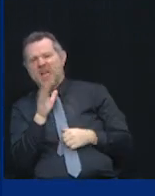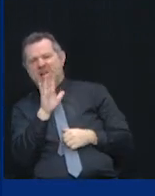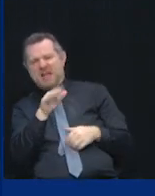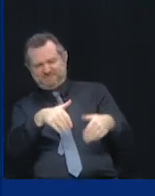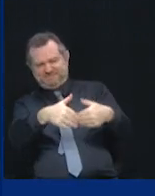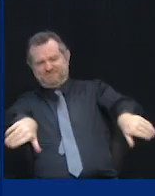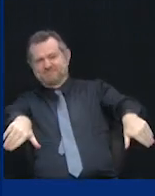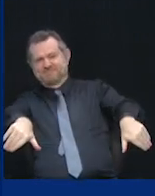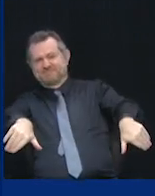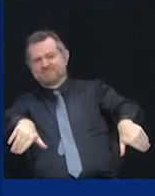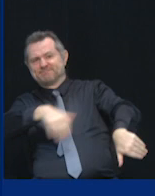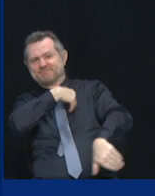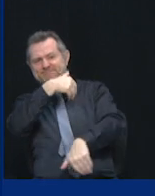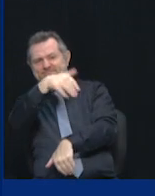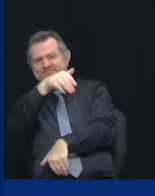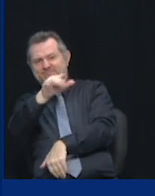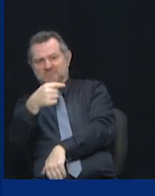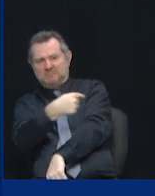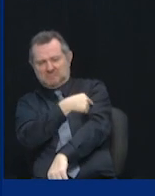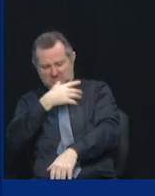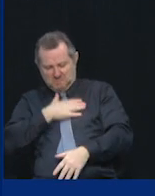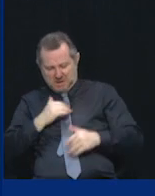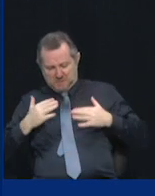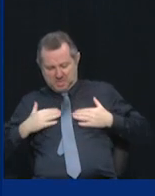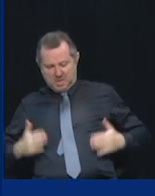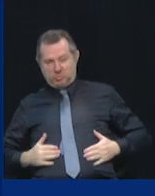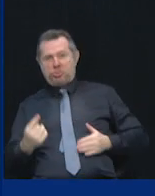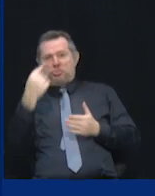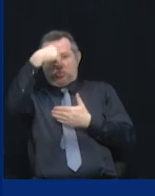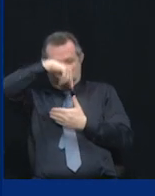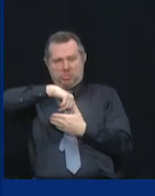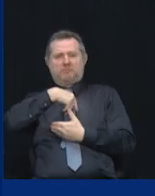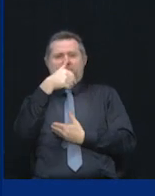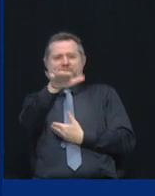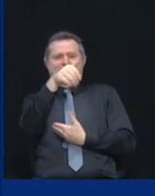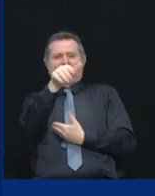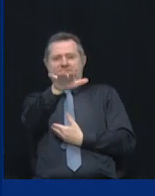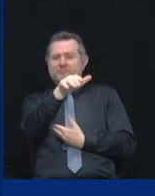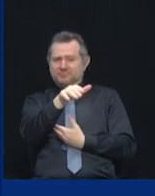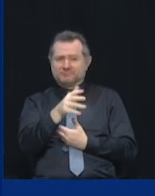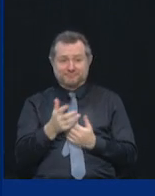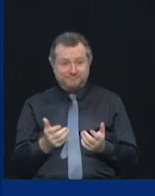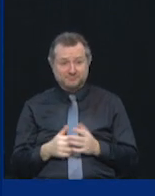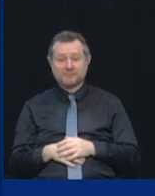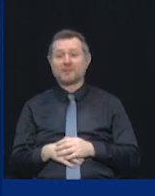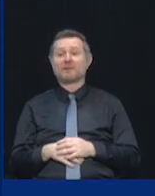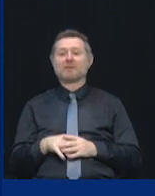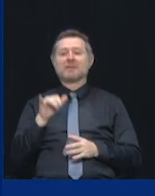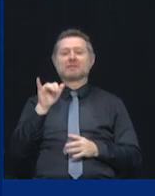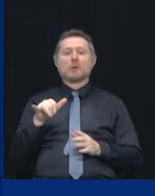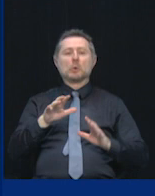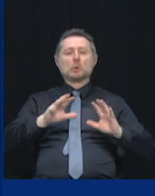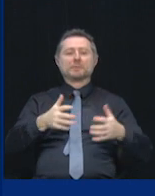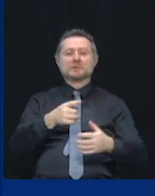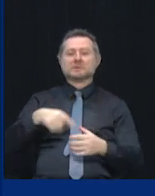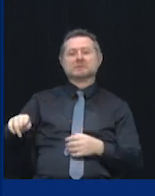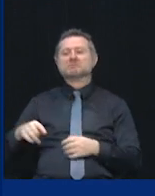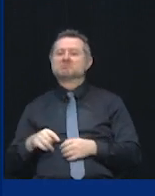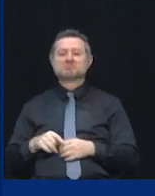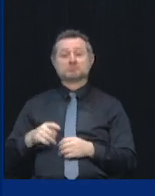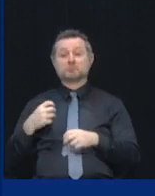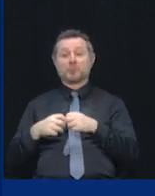something into my body. The doubtful is a problem unto itself.